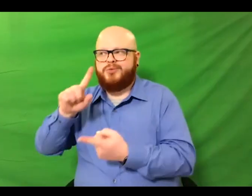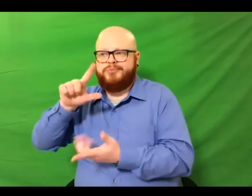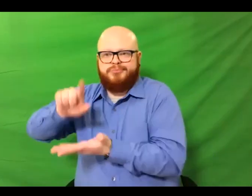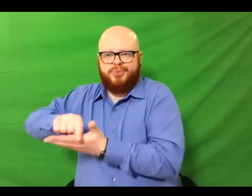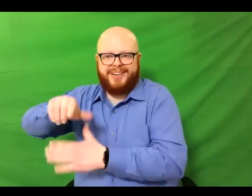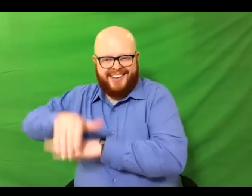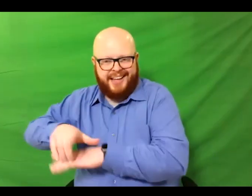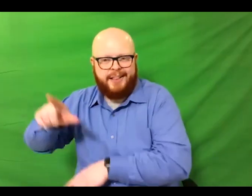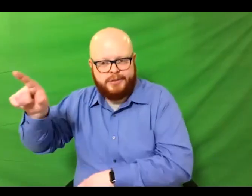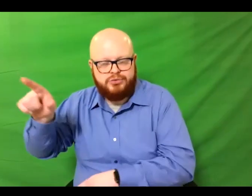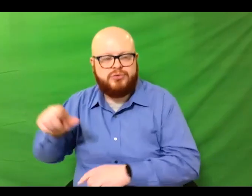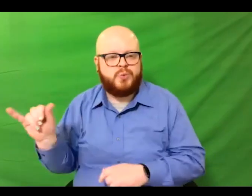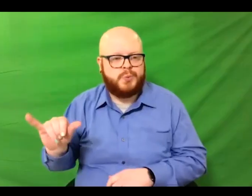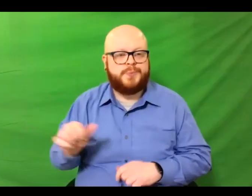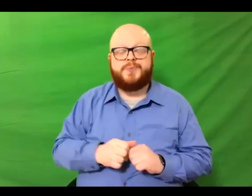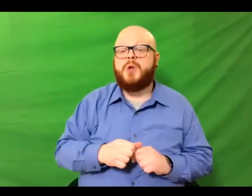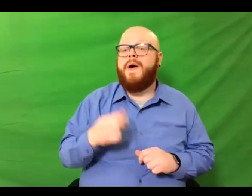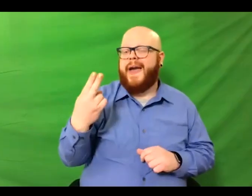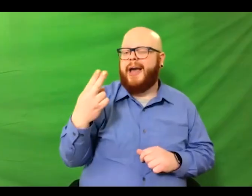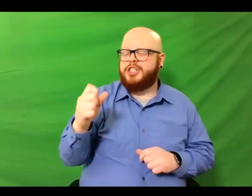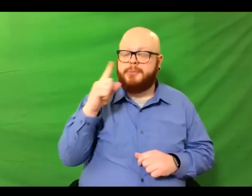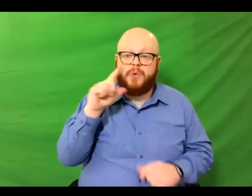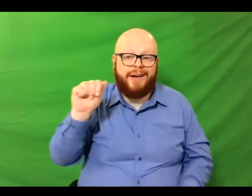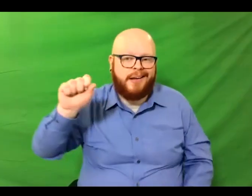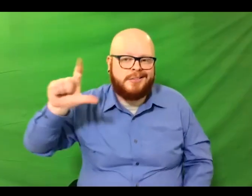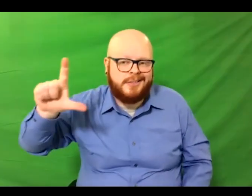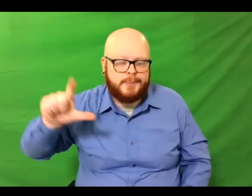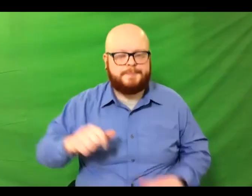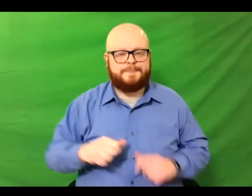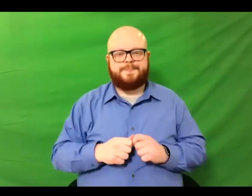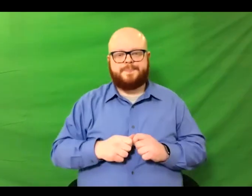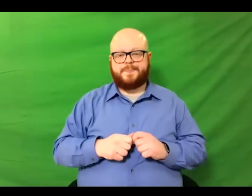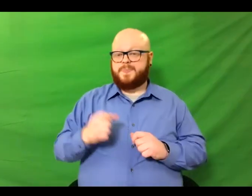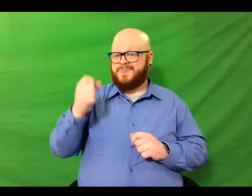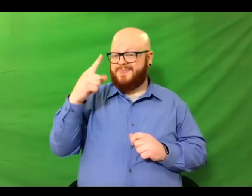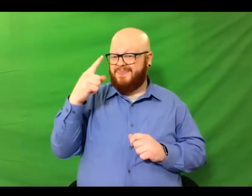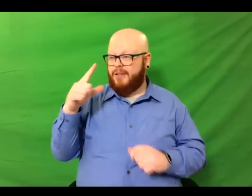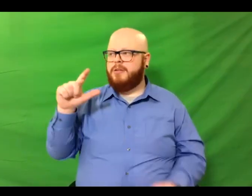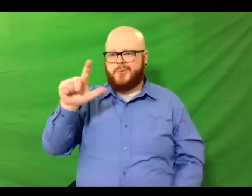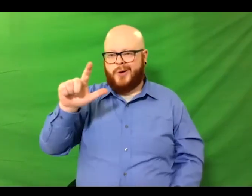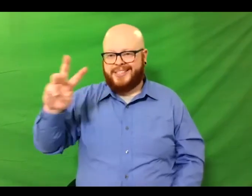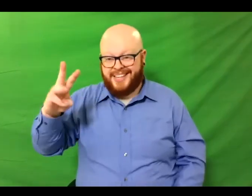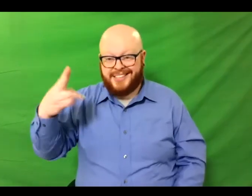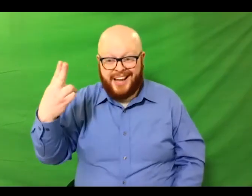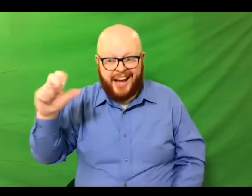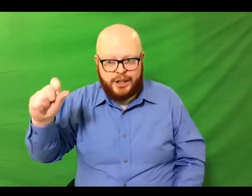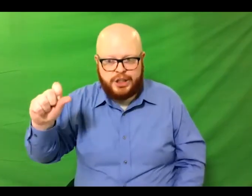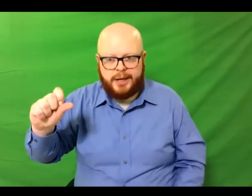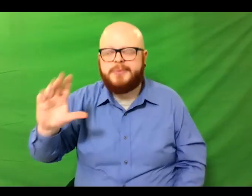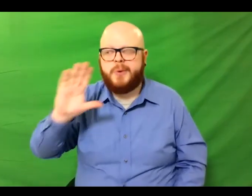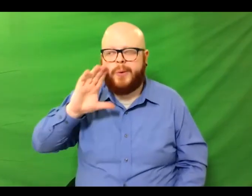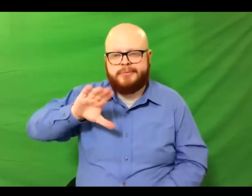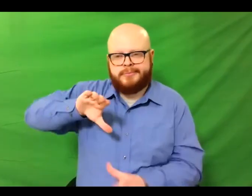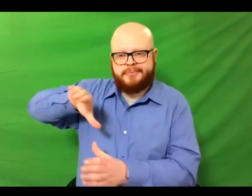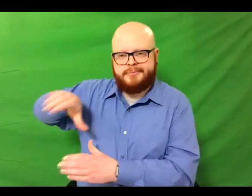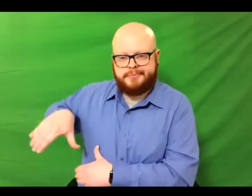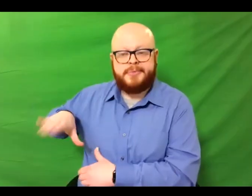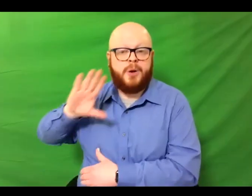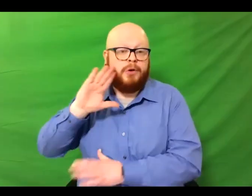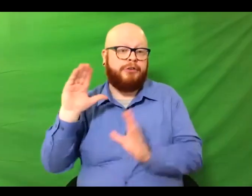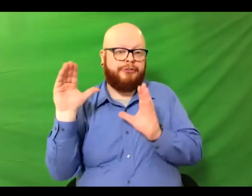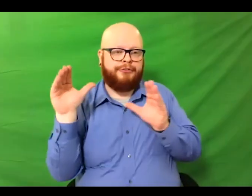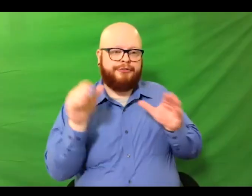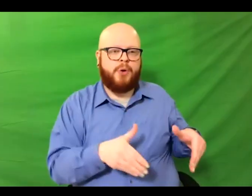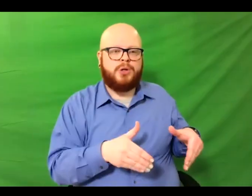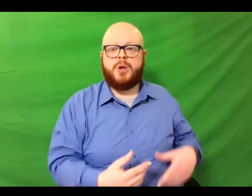All right, so hand shapes in American Sign Language. So we're going to kind of leave the manual alphabet and those 26 hand shapes behind, and we're going to look at one of the